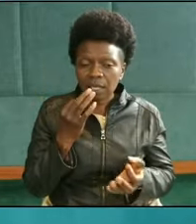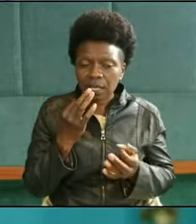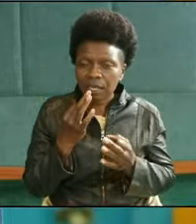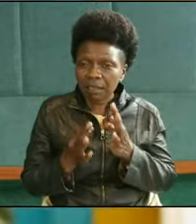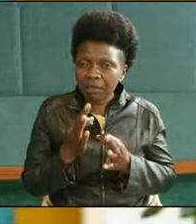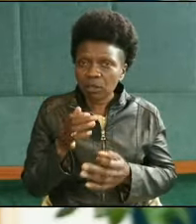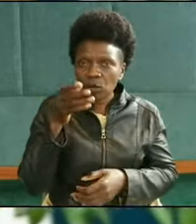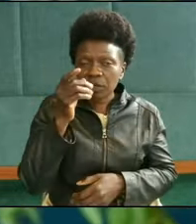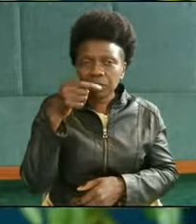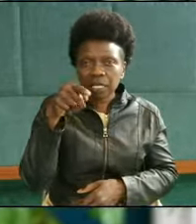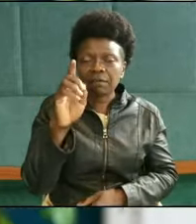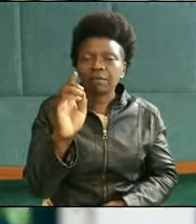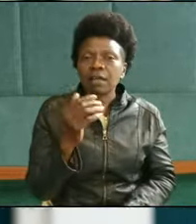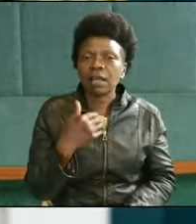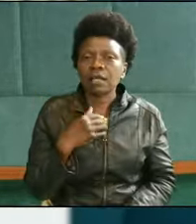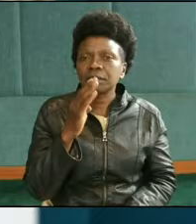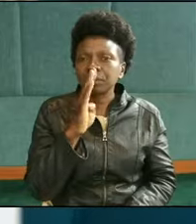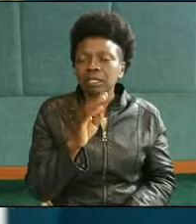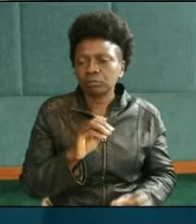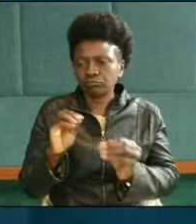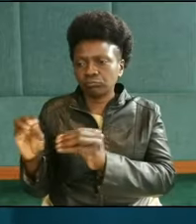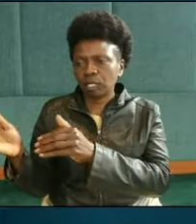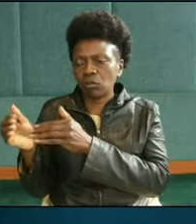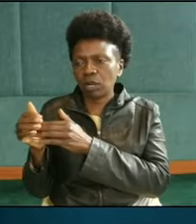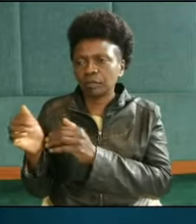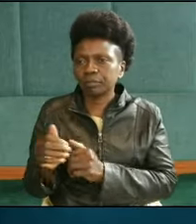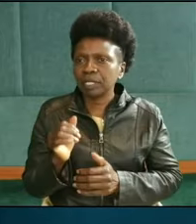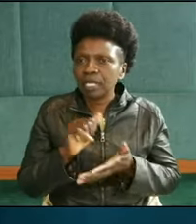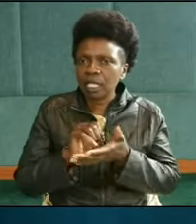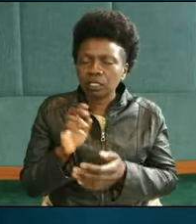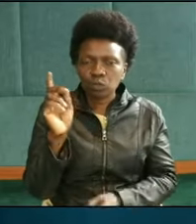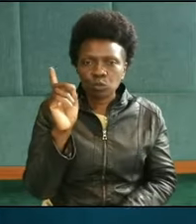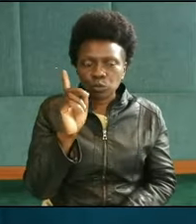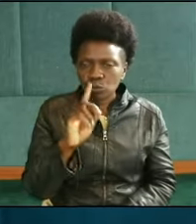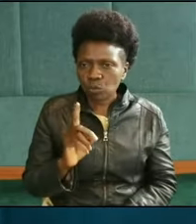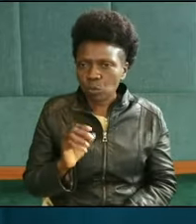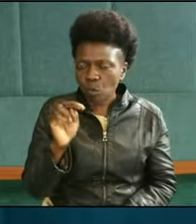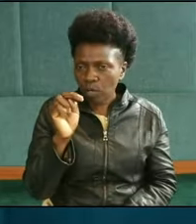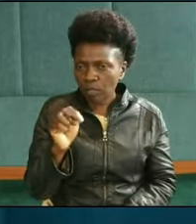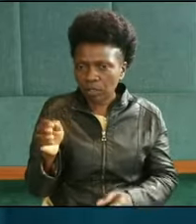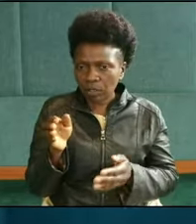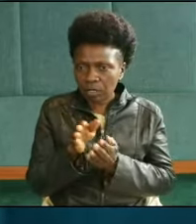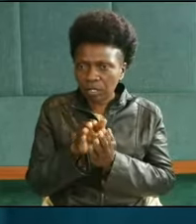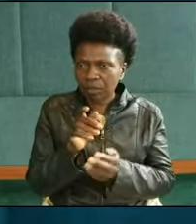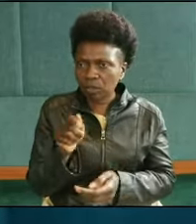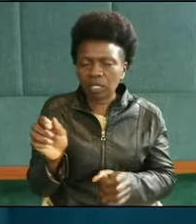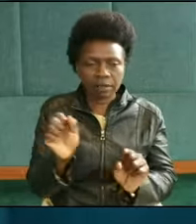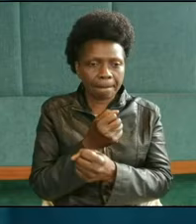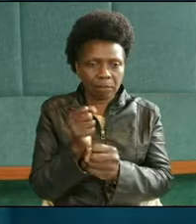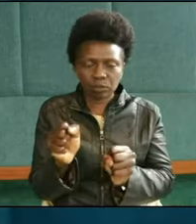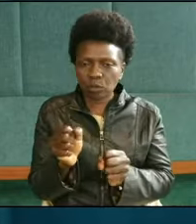himself has been put into a corner. That no one can keep your commandments. They are